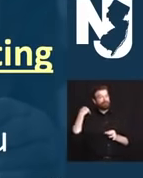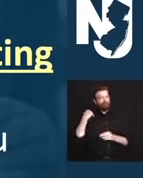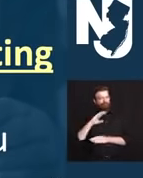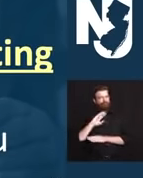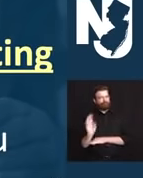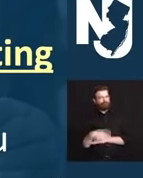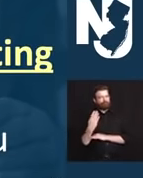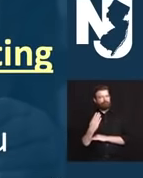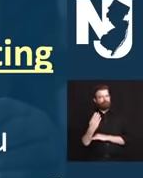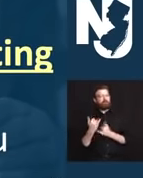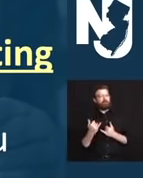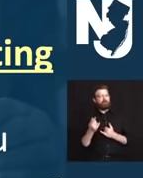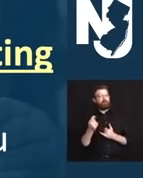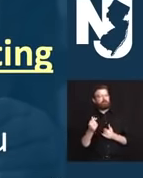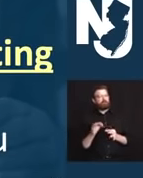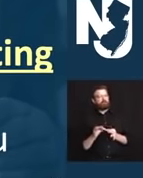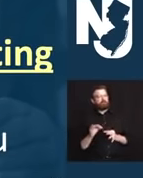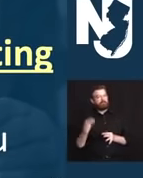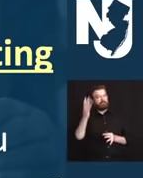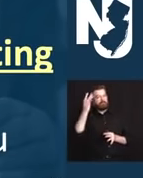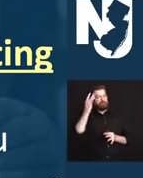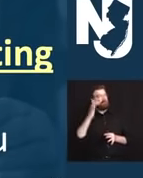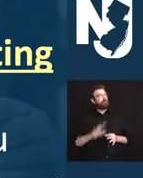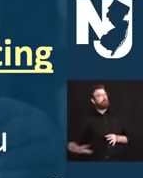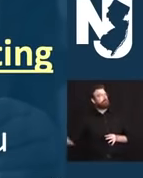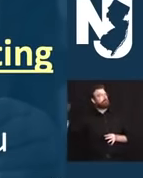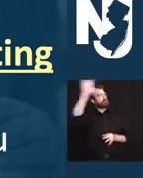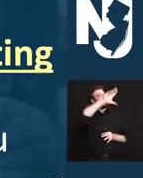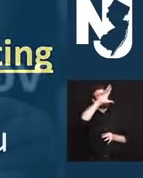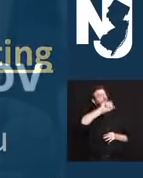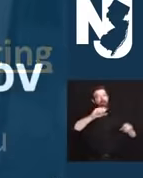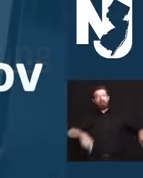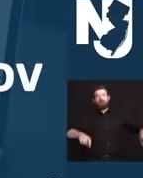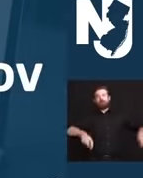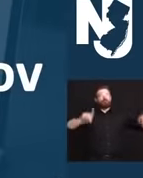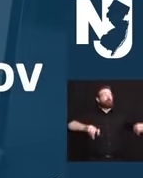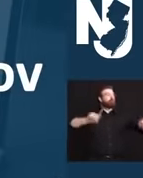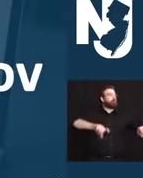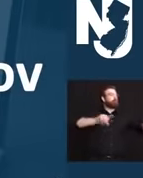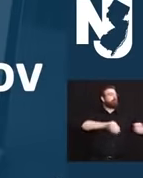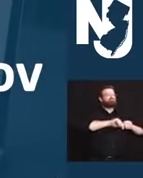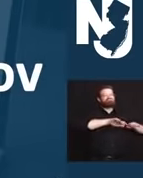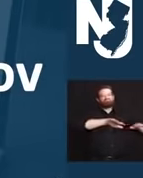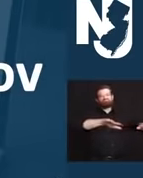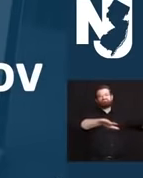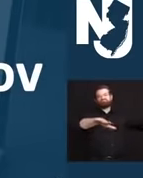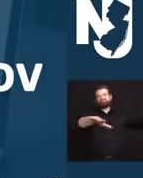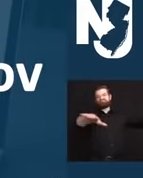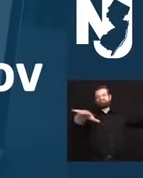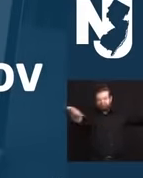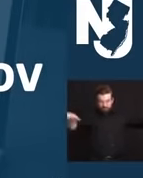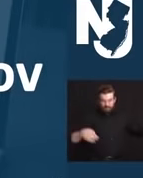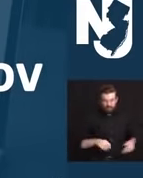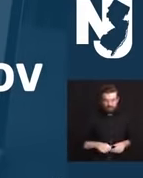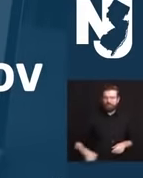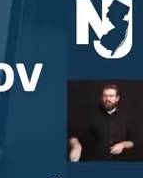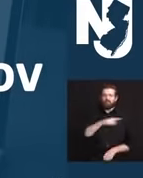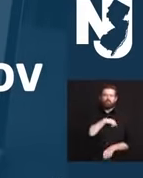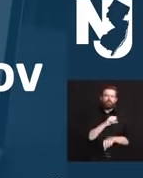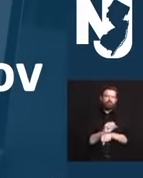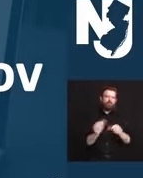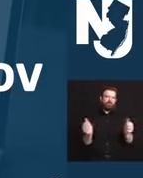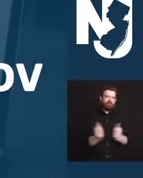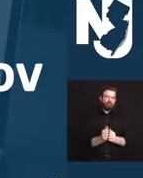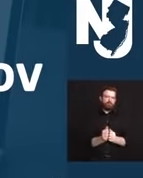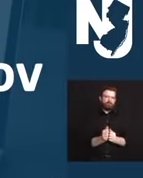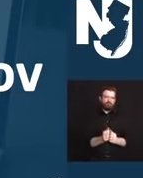going out and getting tested. Please go out and get tested. Let's continue to pull together, folks, as one state and one New Jersey family